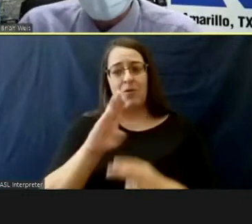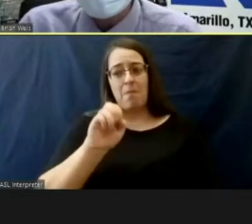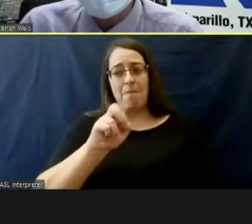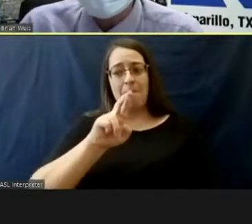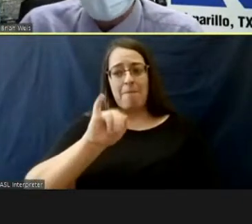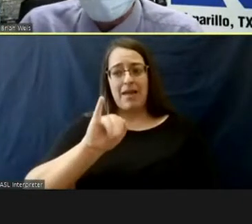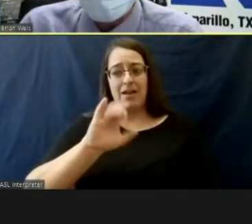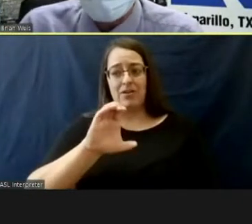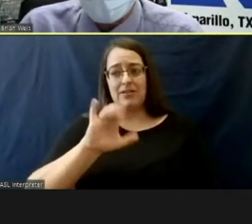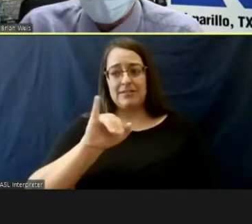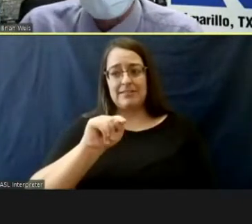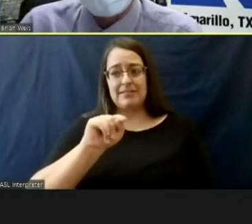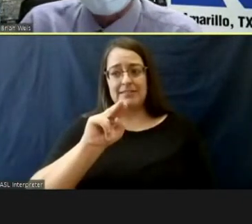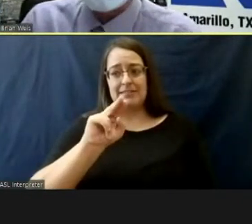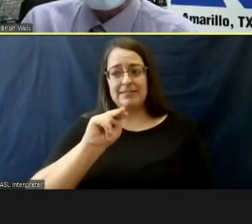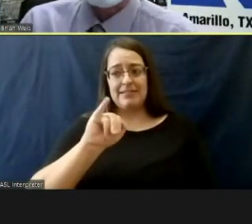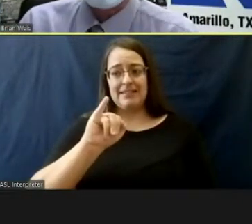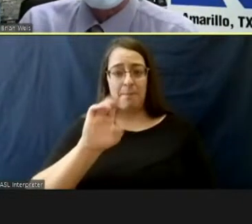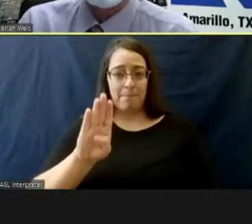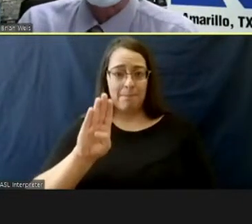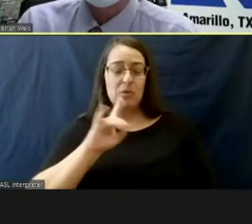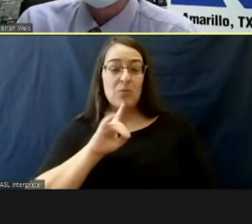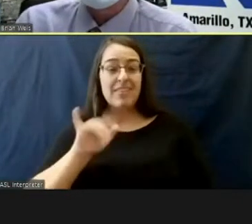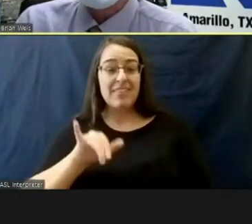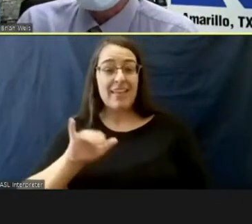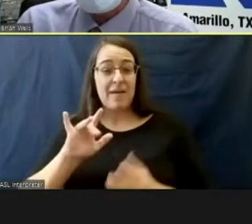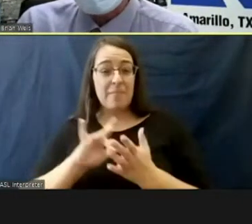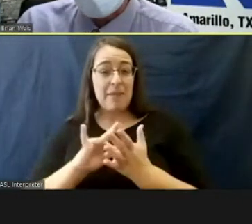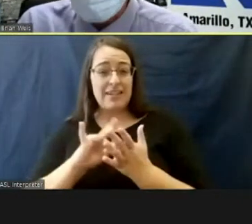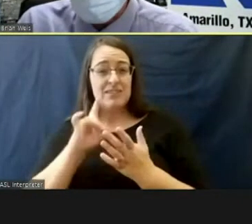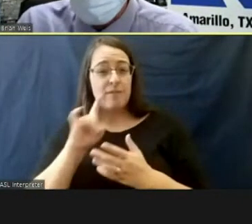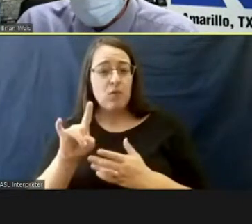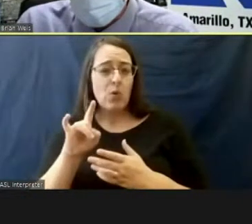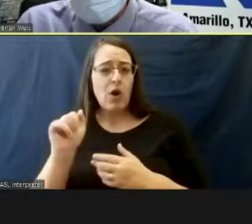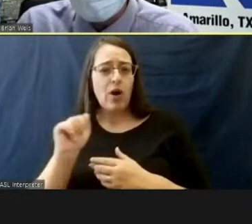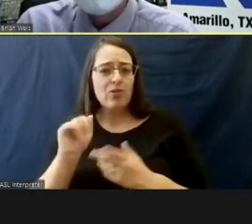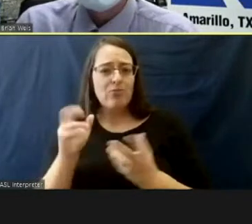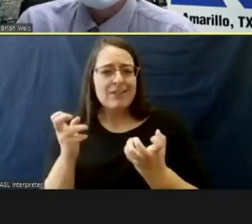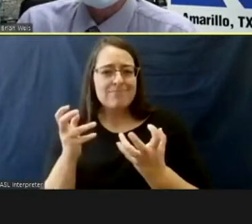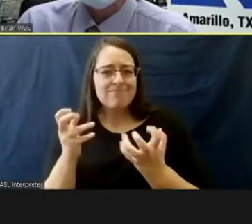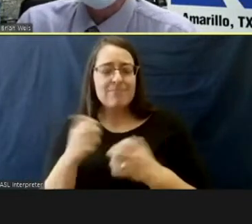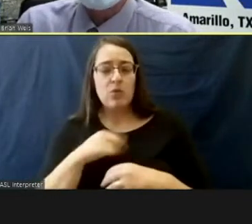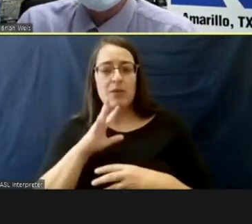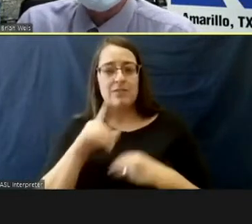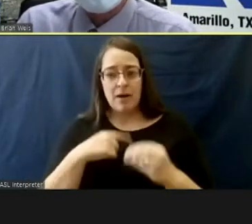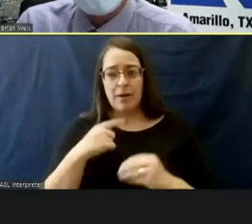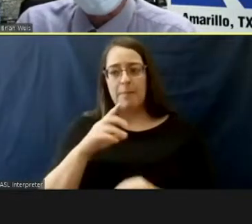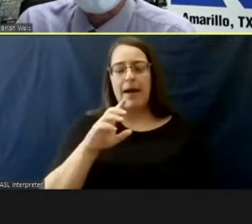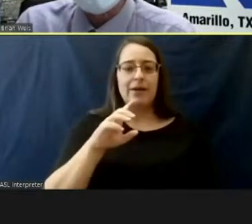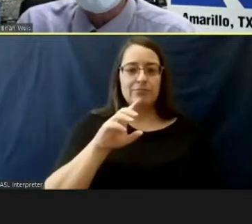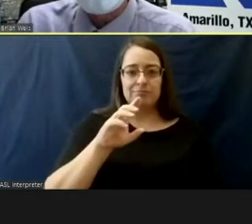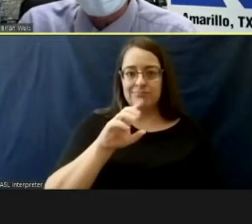it's an arthritis med. There's a common theme here. We've talked about tocilizumab, and now